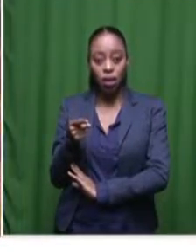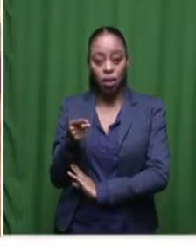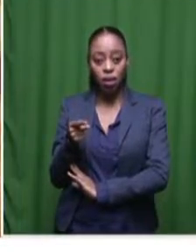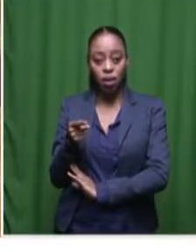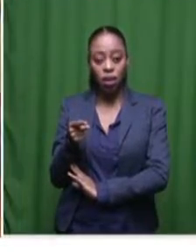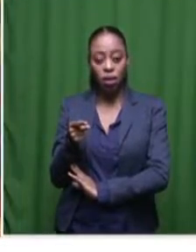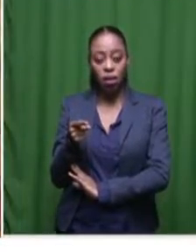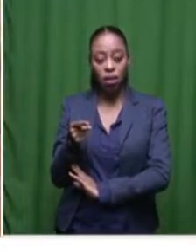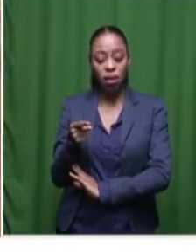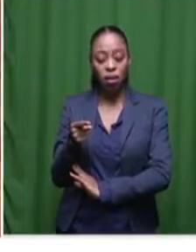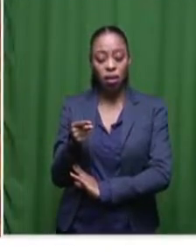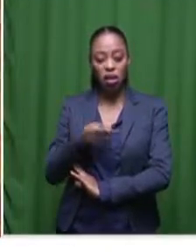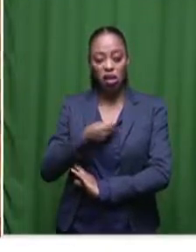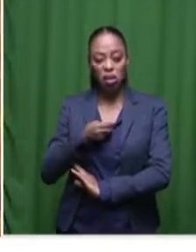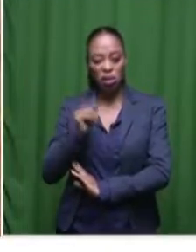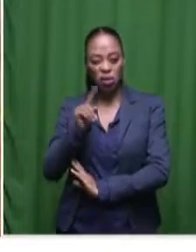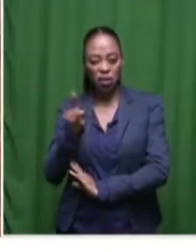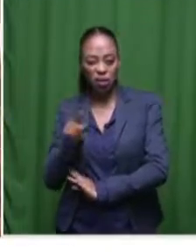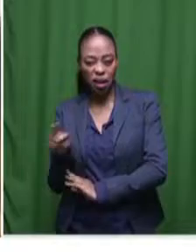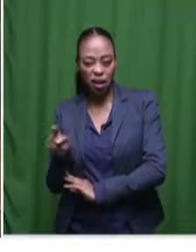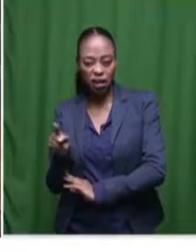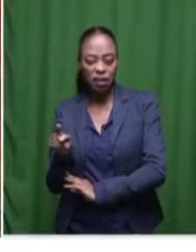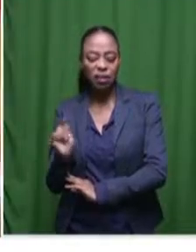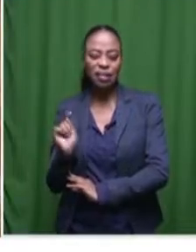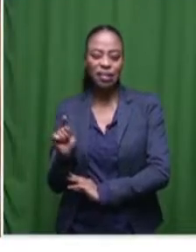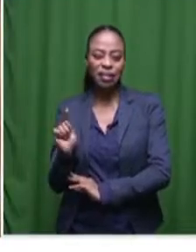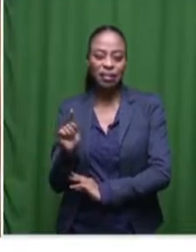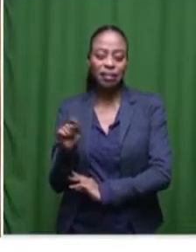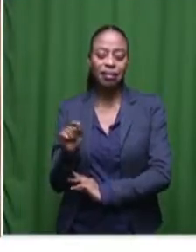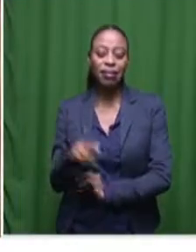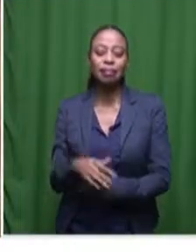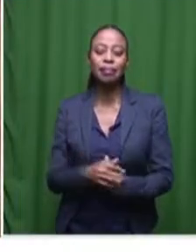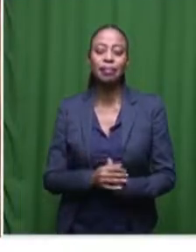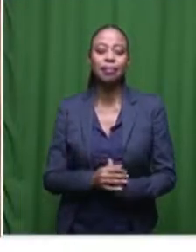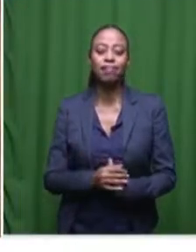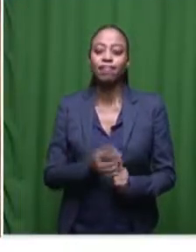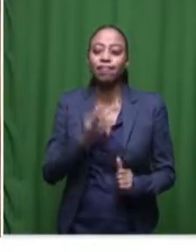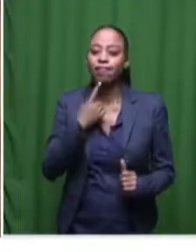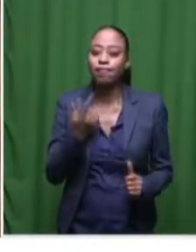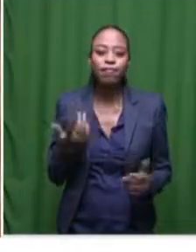Z, that are quite, let's say,